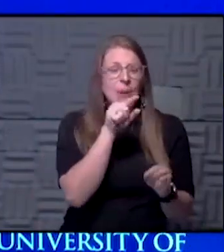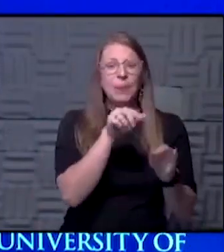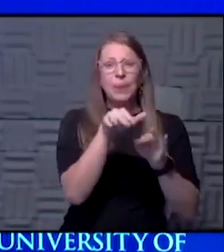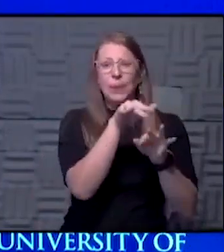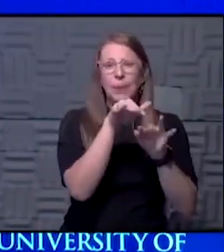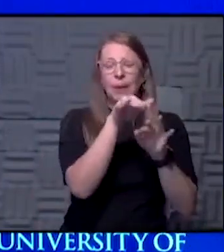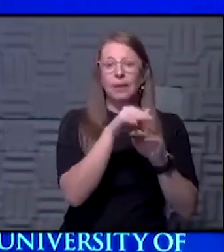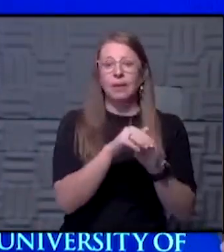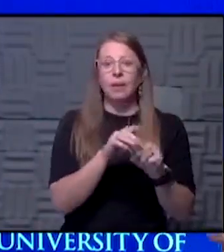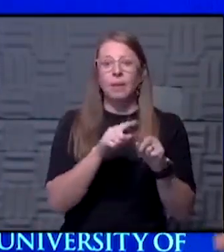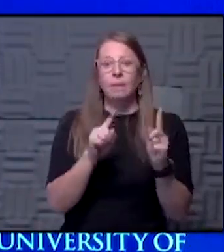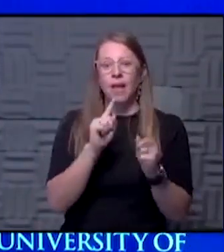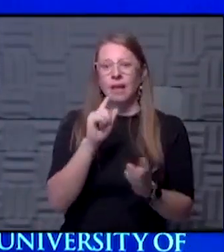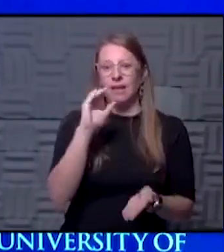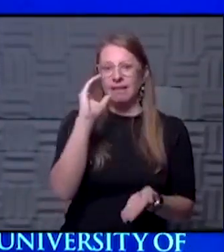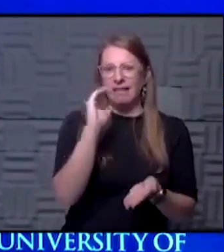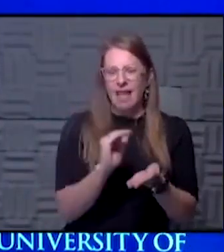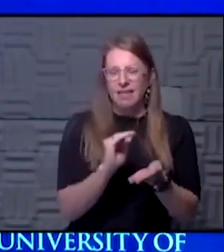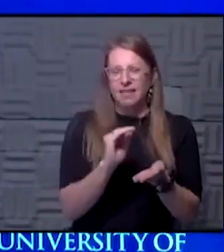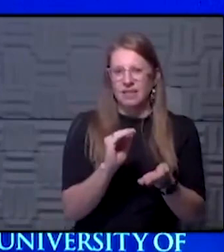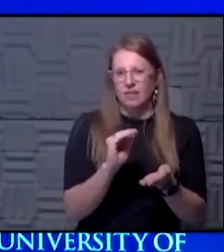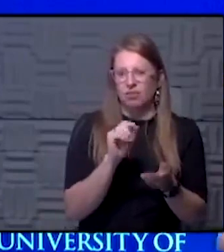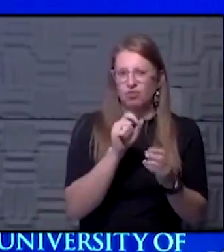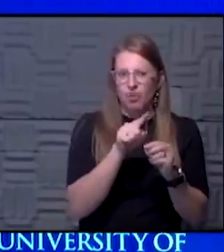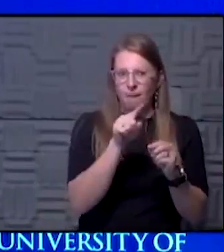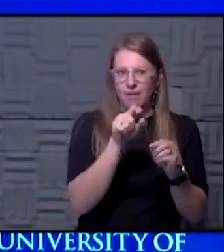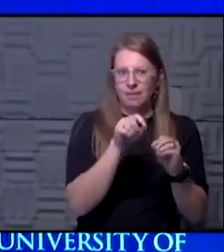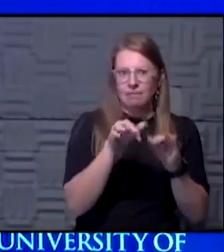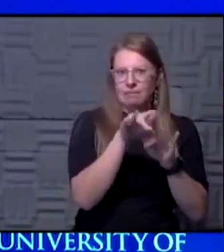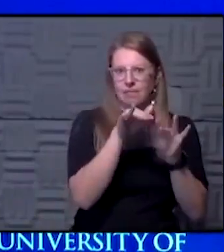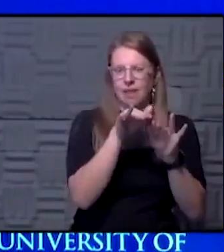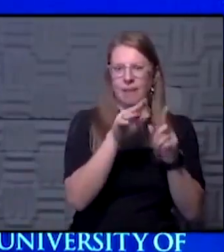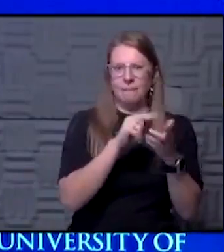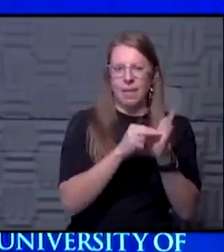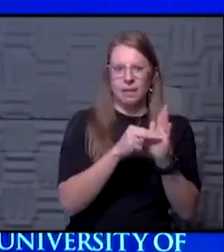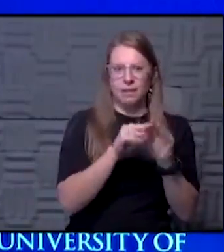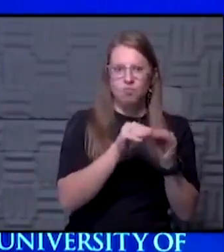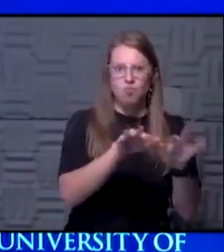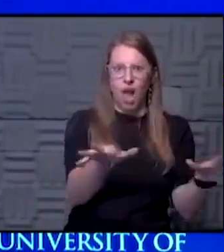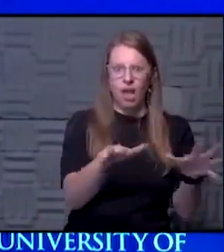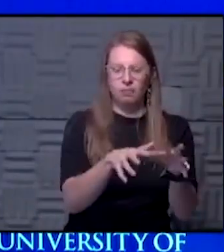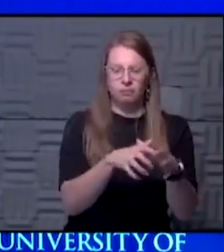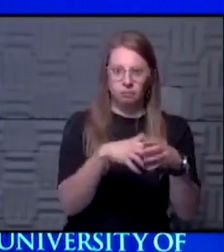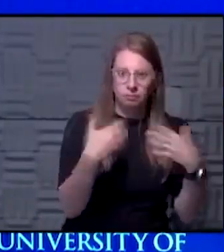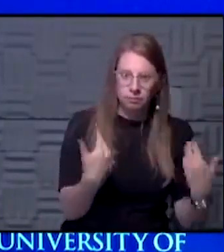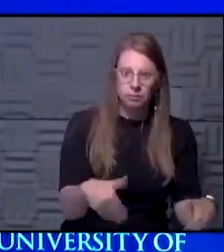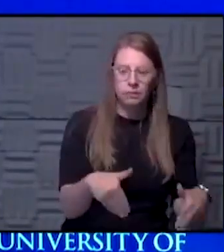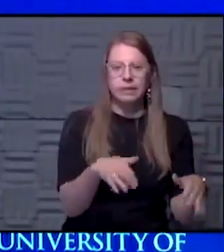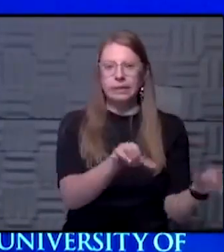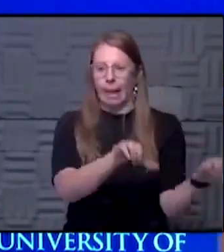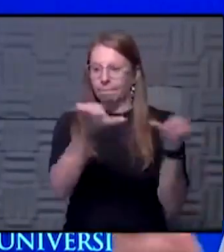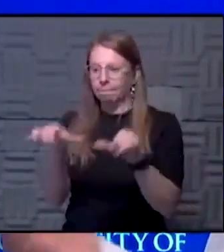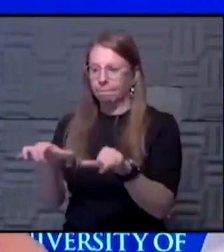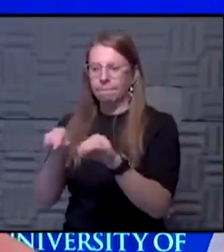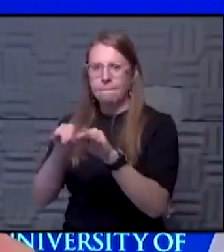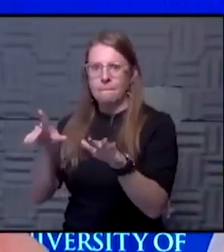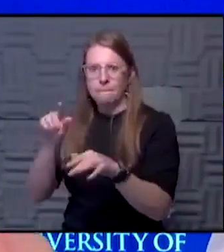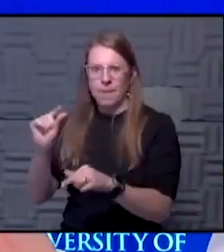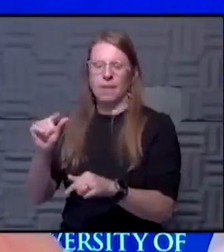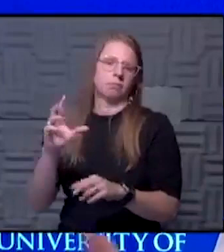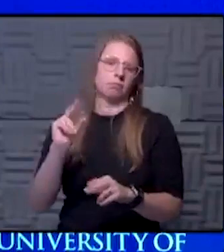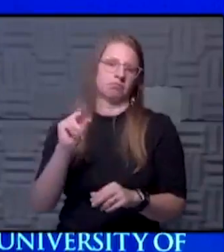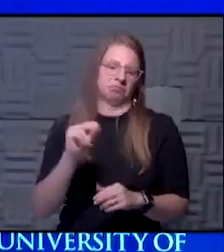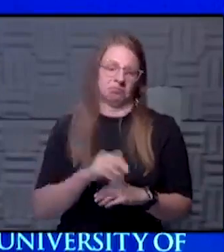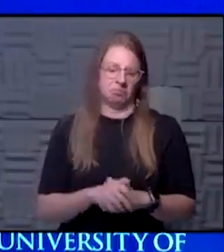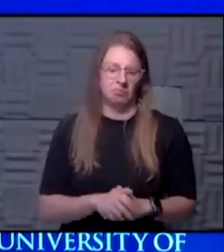It's just that there tends to be less of them on those droplets, and so you don't get as much of the disease. So again, if you wear a mask and wash your hands, you're going to do better by and